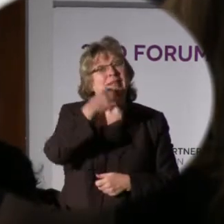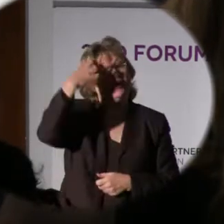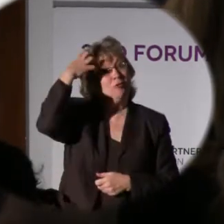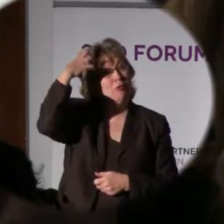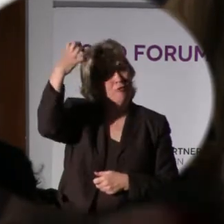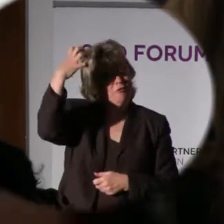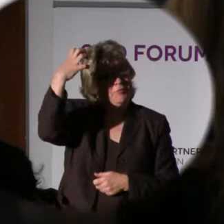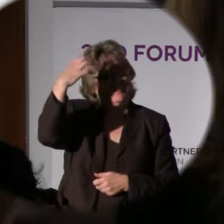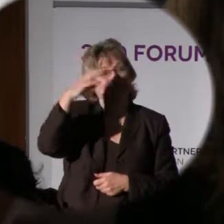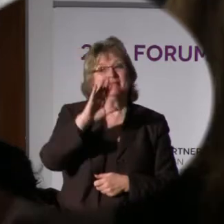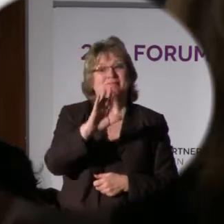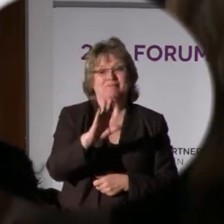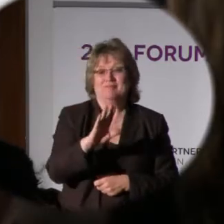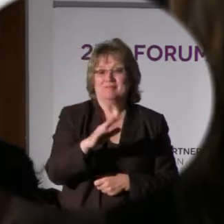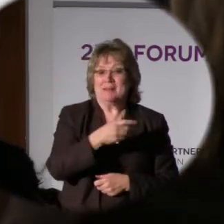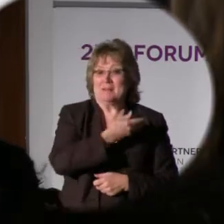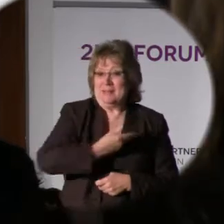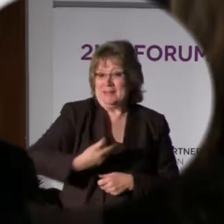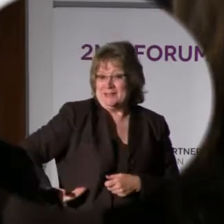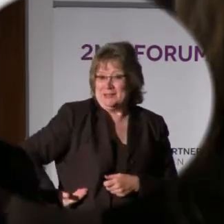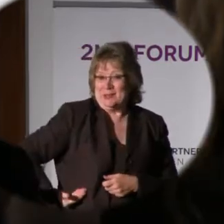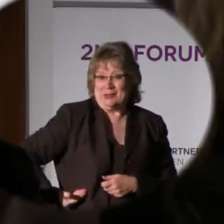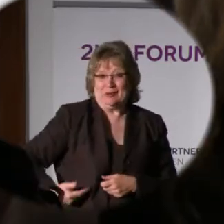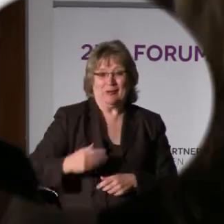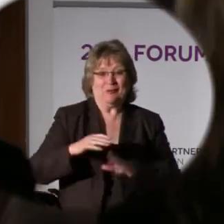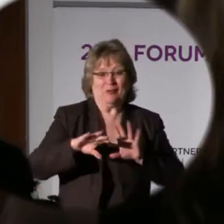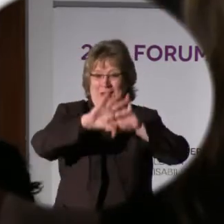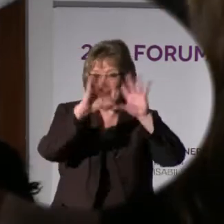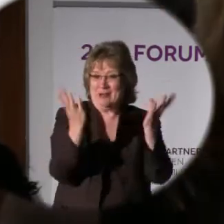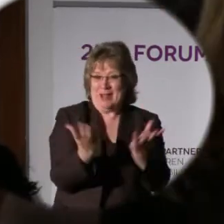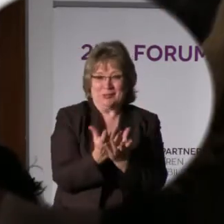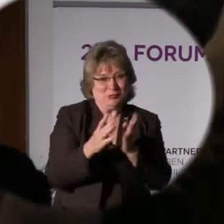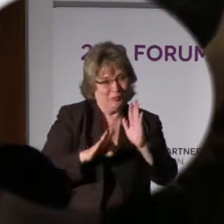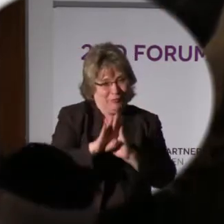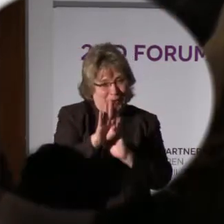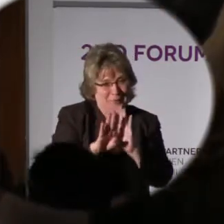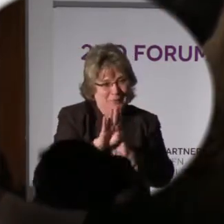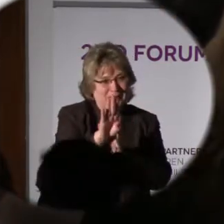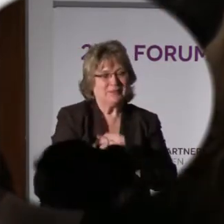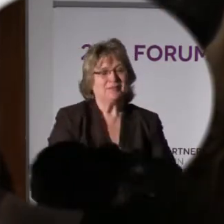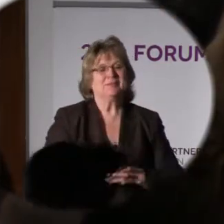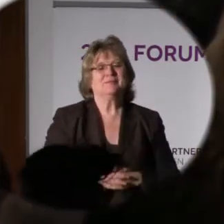Mr. Yannis Vardakastanis, Chair, International Disability Alliance.